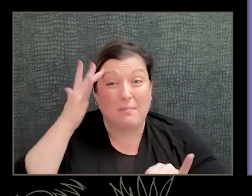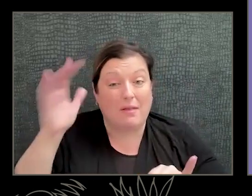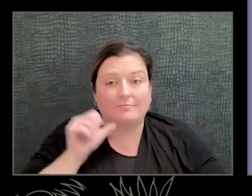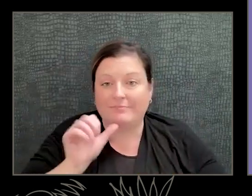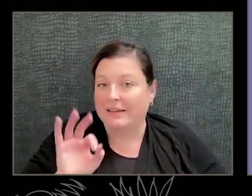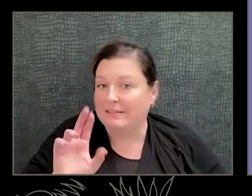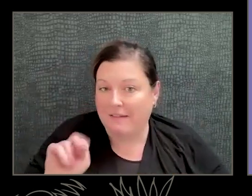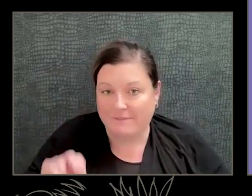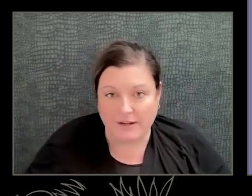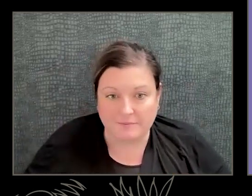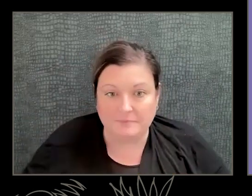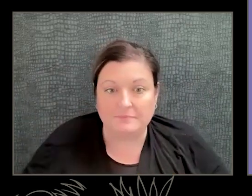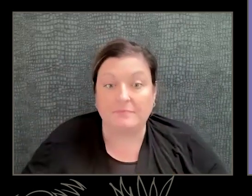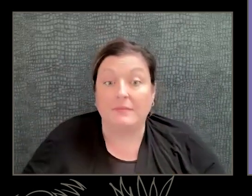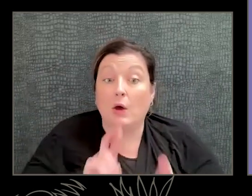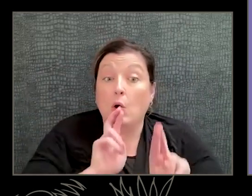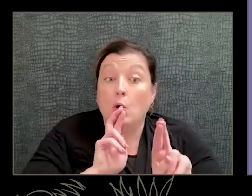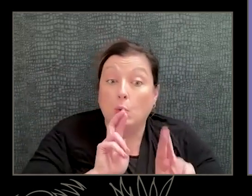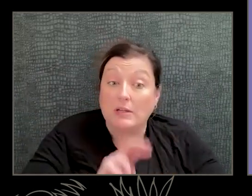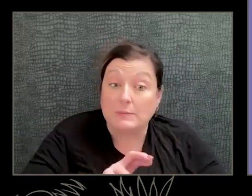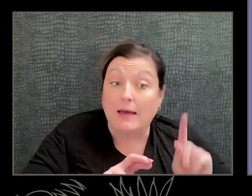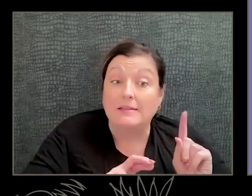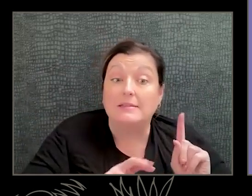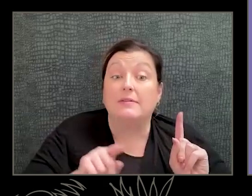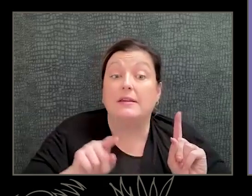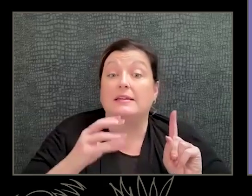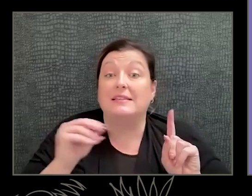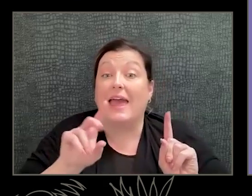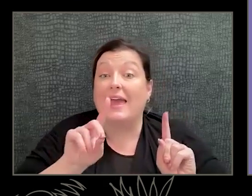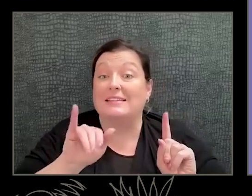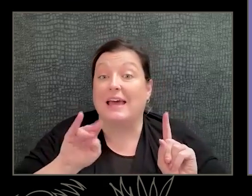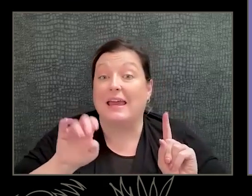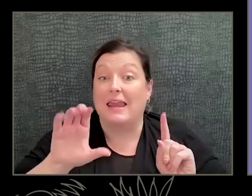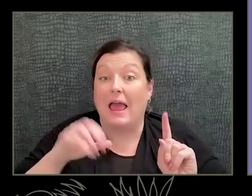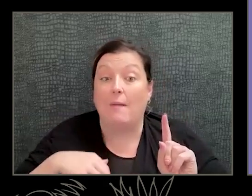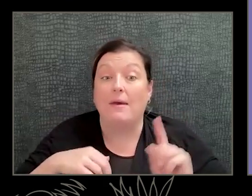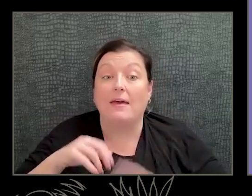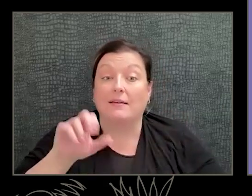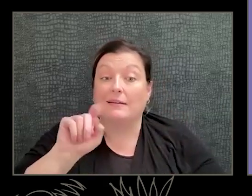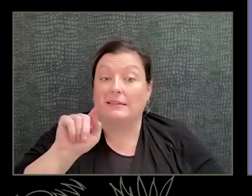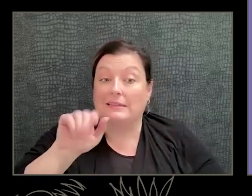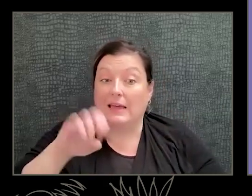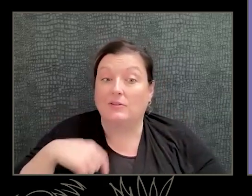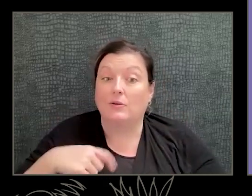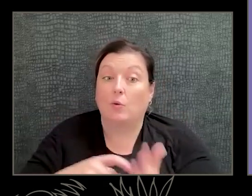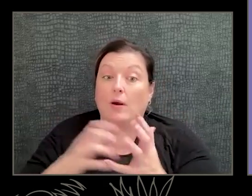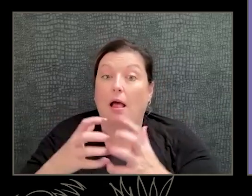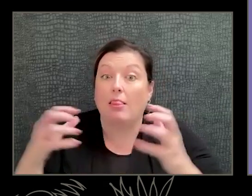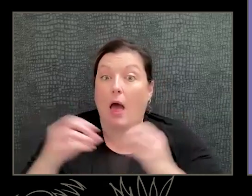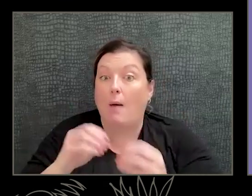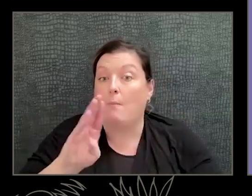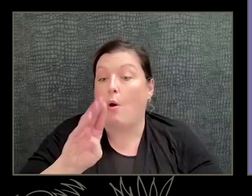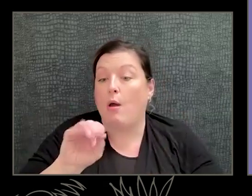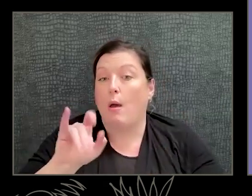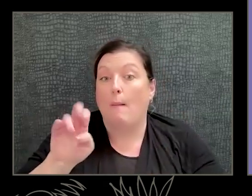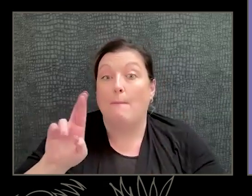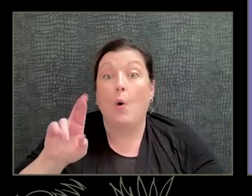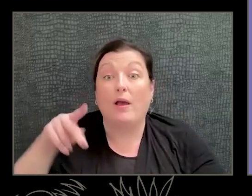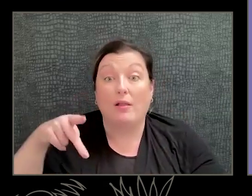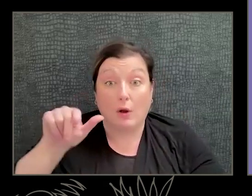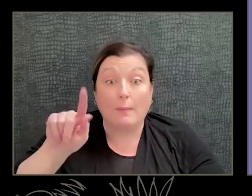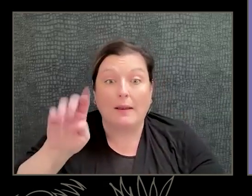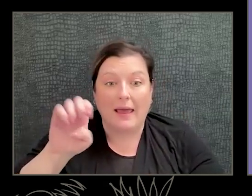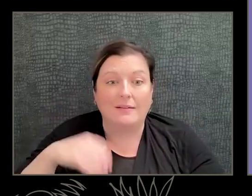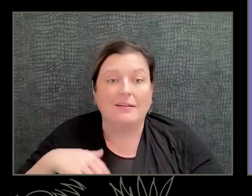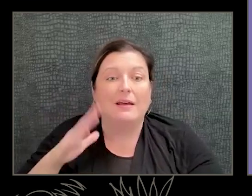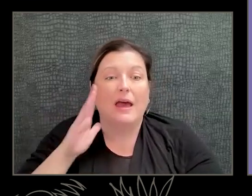is responsiveness and dynamic states are also going to require a lot more boilerplate, and it's probably gonna require you to toggle those classes on and off on